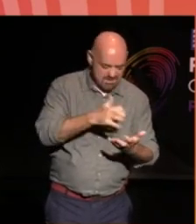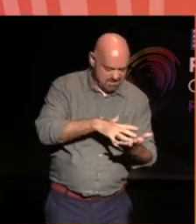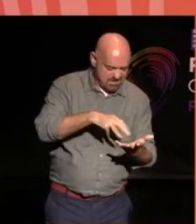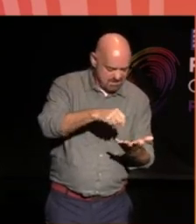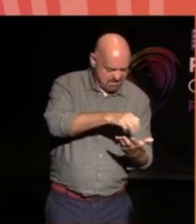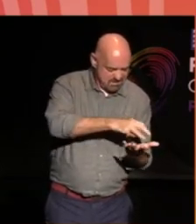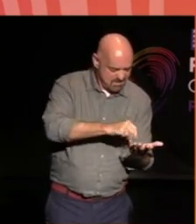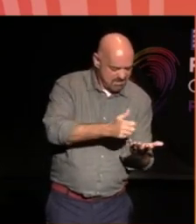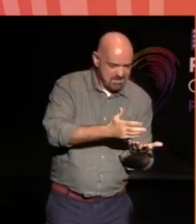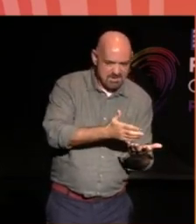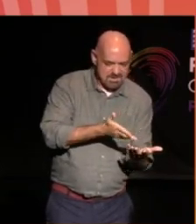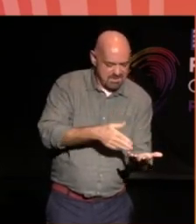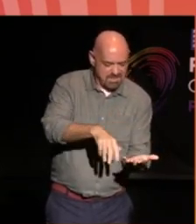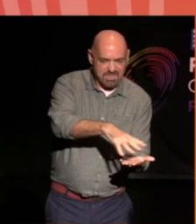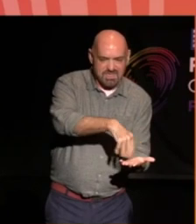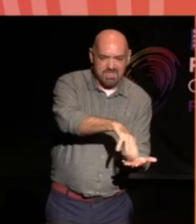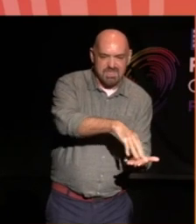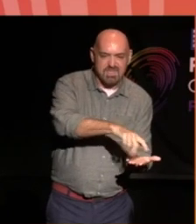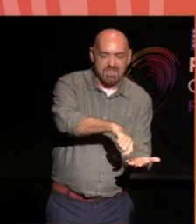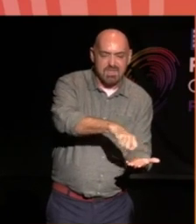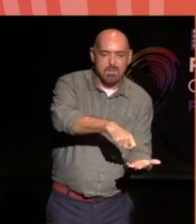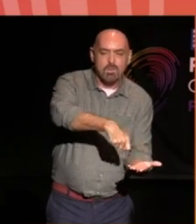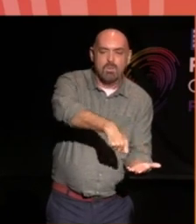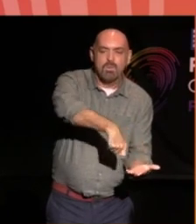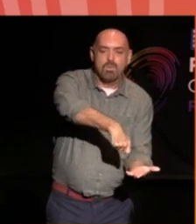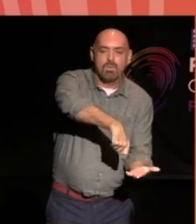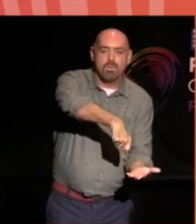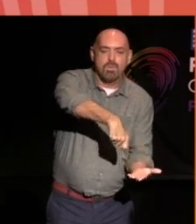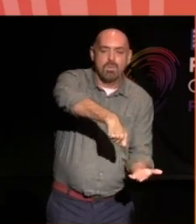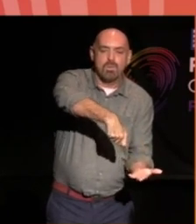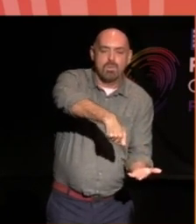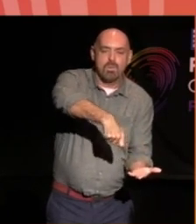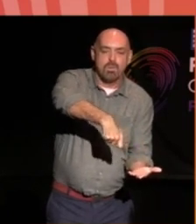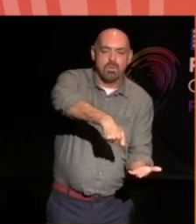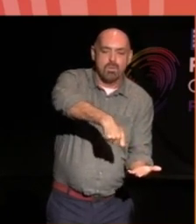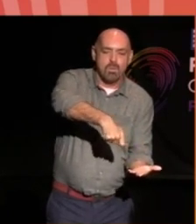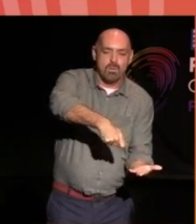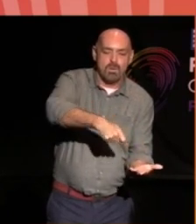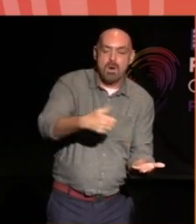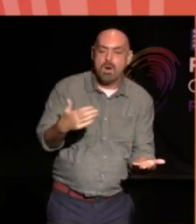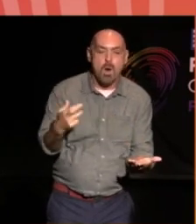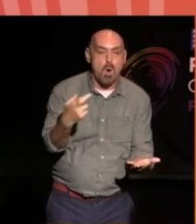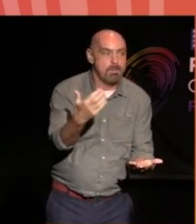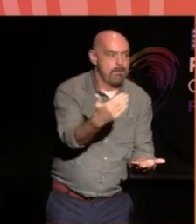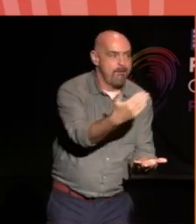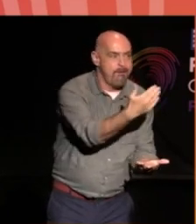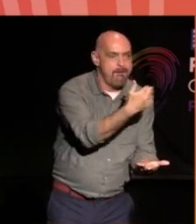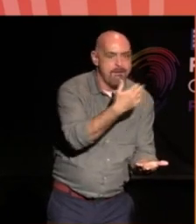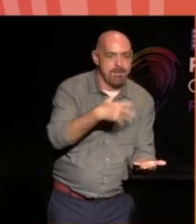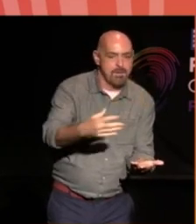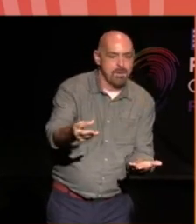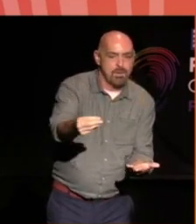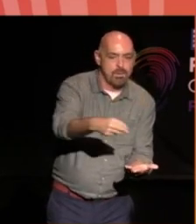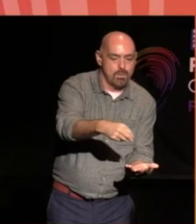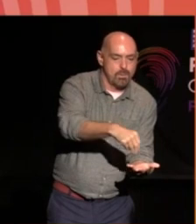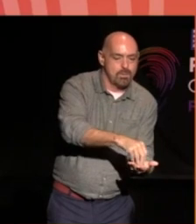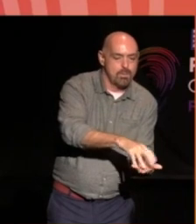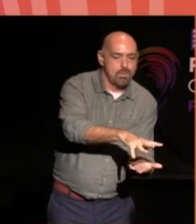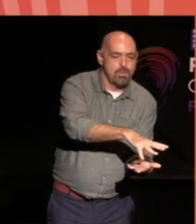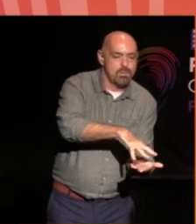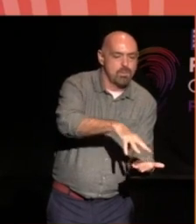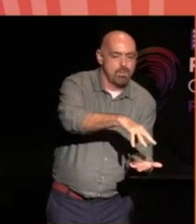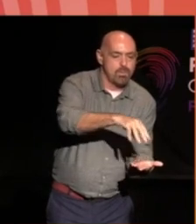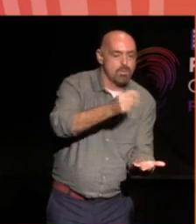substance before them. A whisk gathering hope into soft white